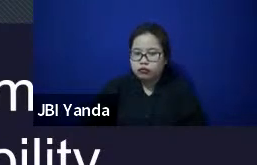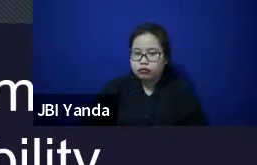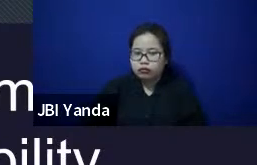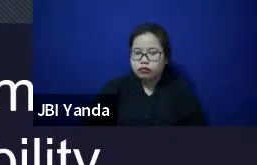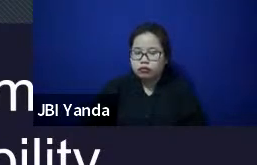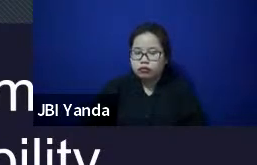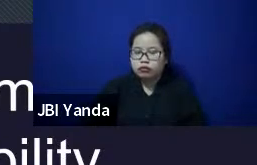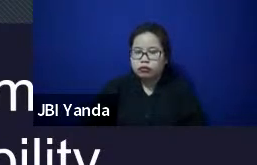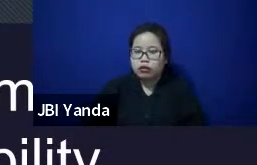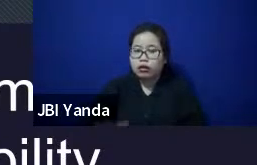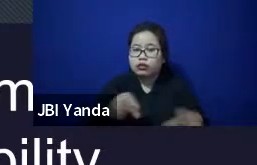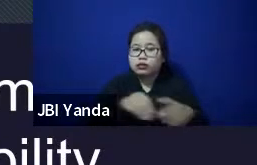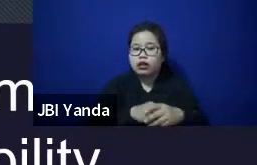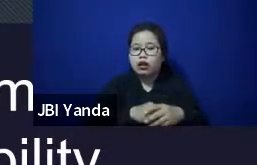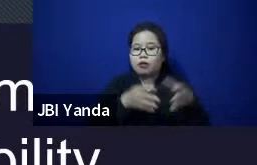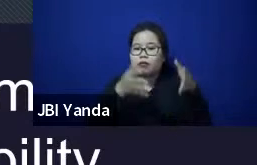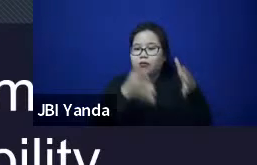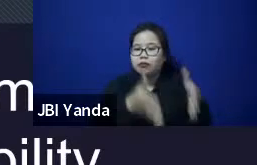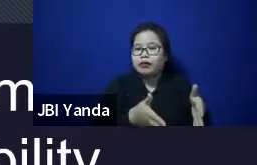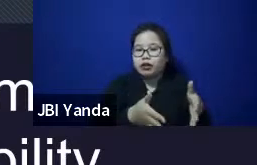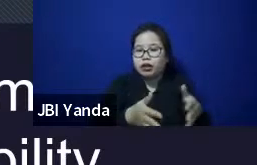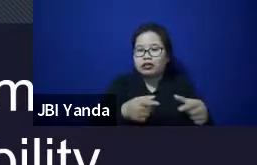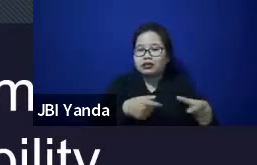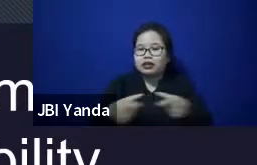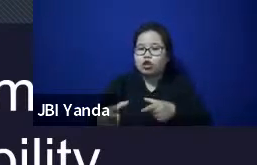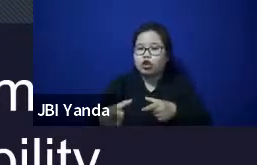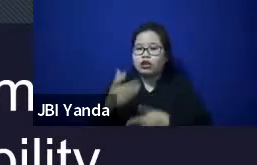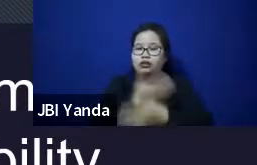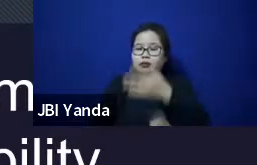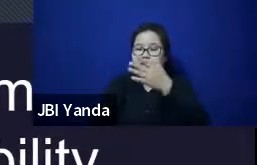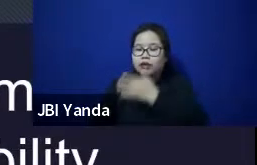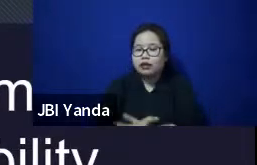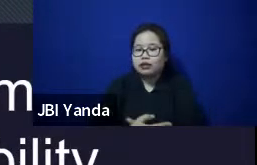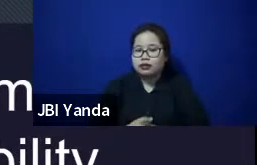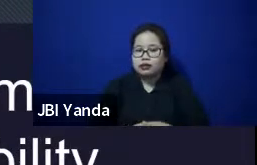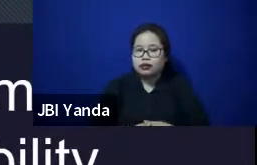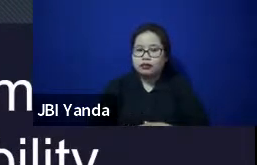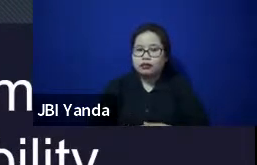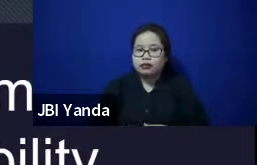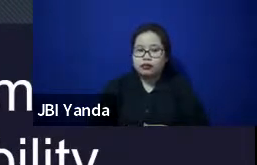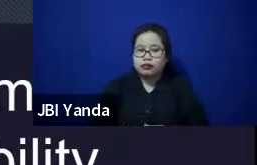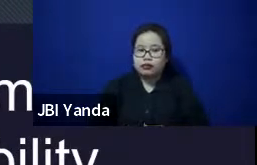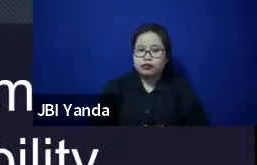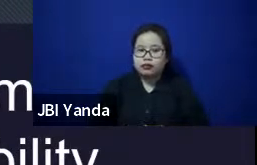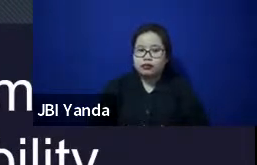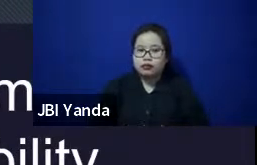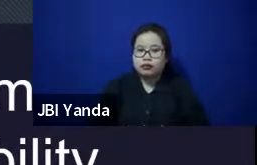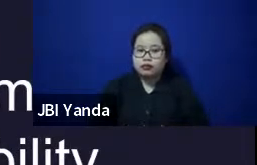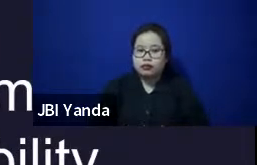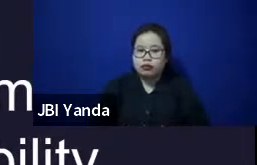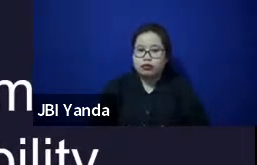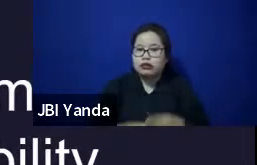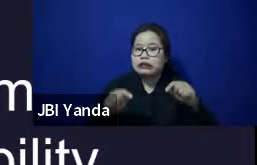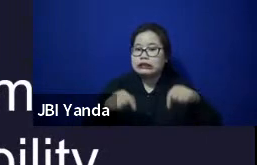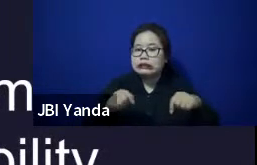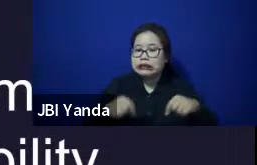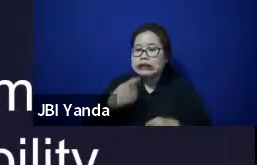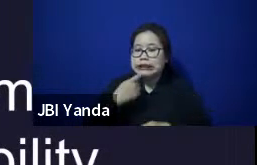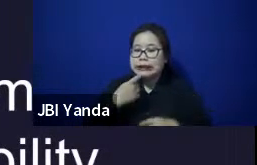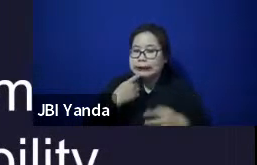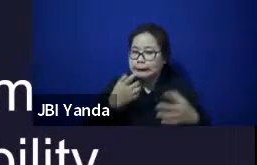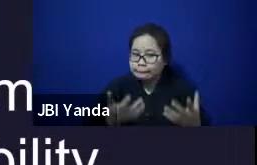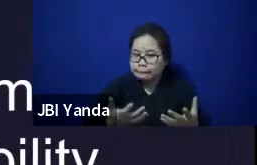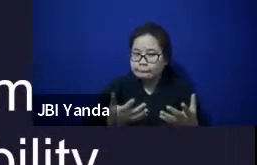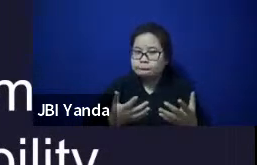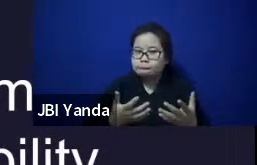the relocation of the model of disability. For many years,